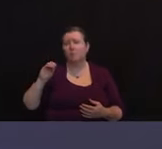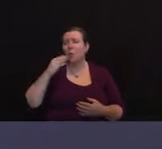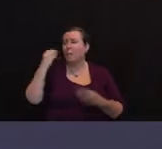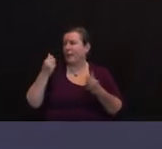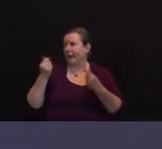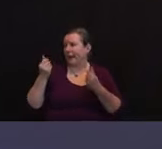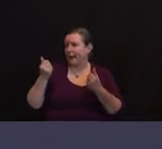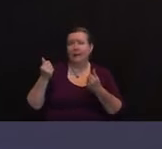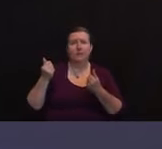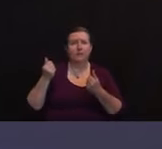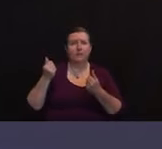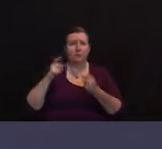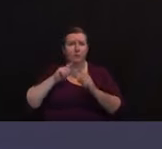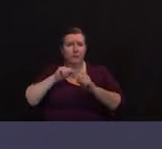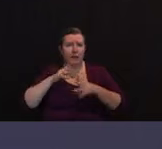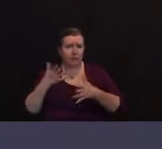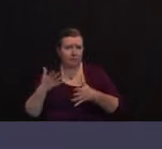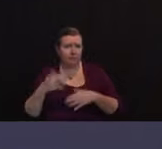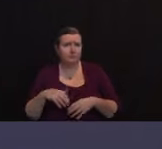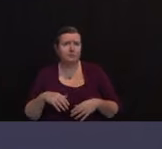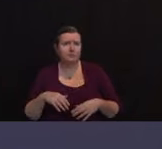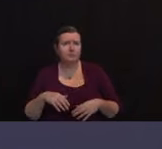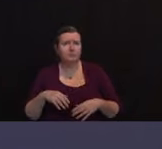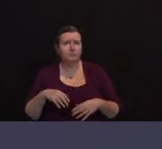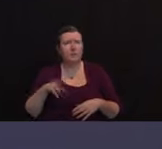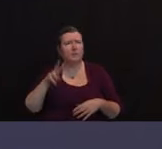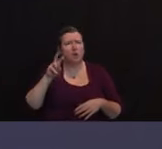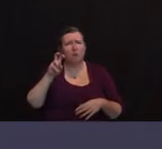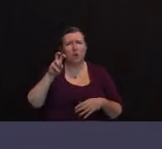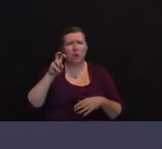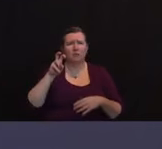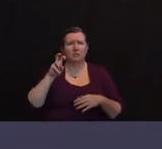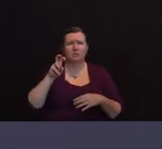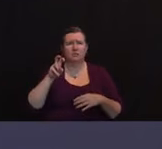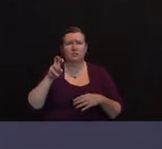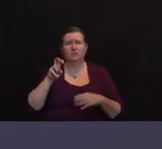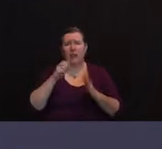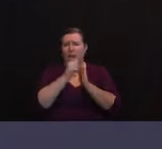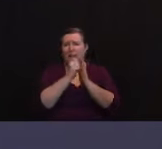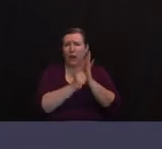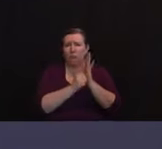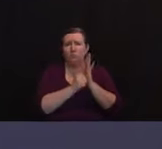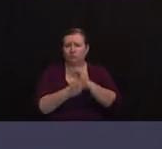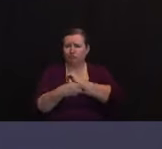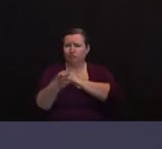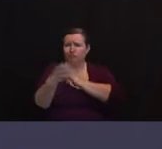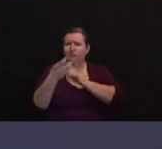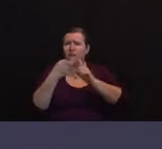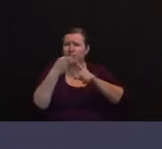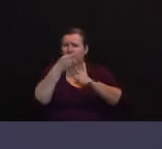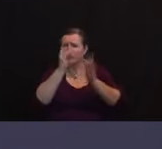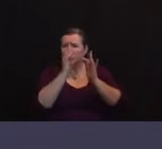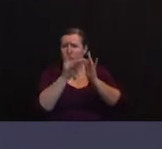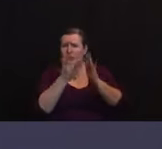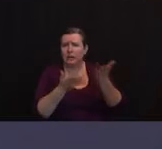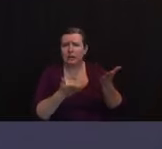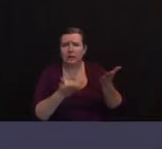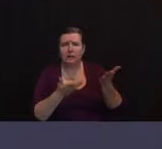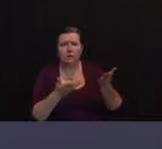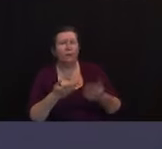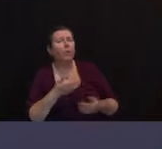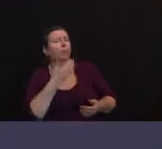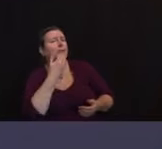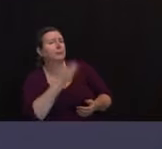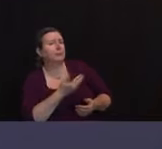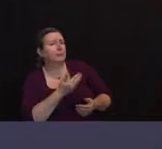so accounts that were hacked. Over to Jared Maples. Jared? Thank you, Governor. So in reference to that, first of all, I'll state declaratively that